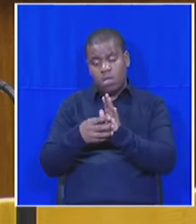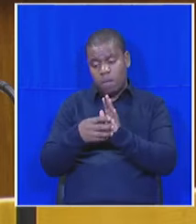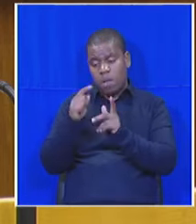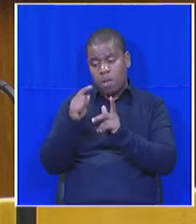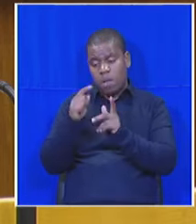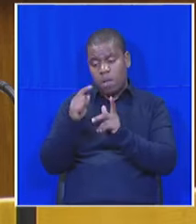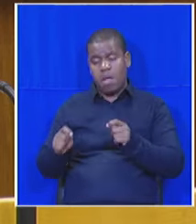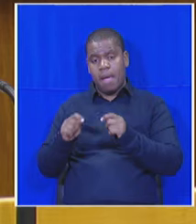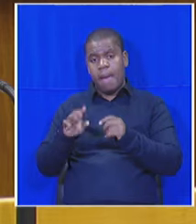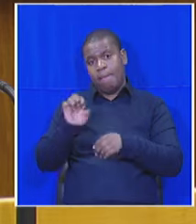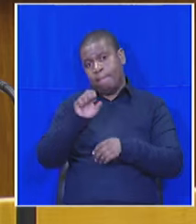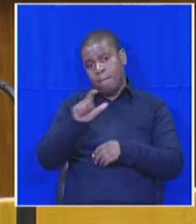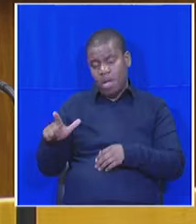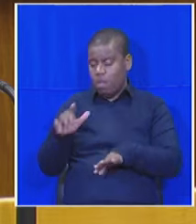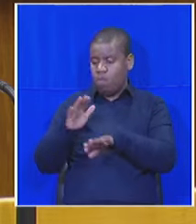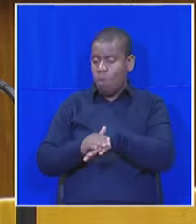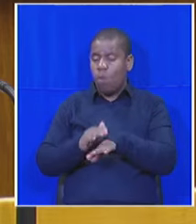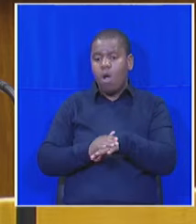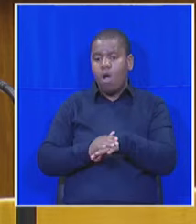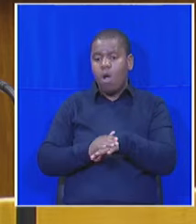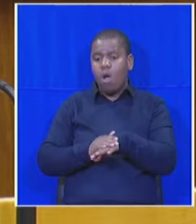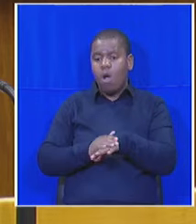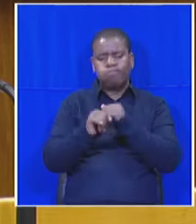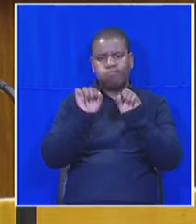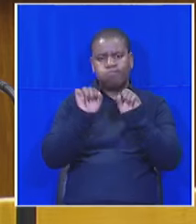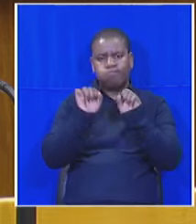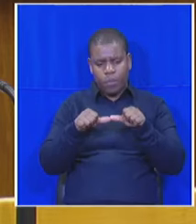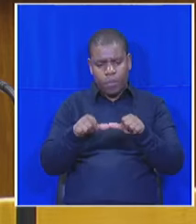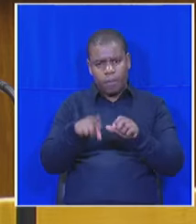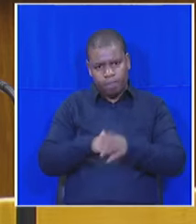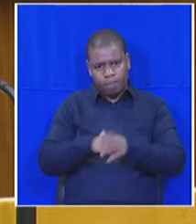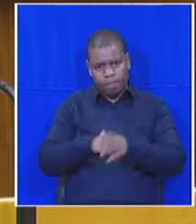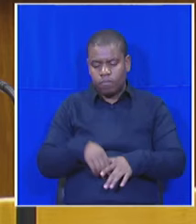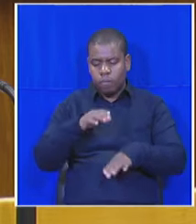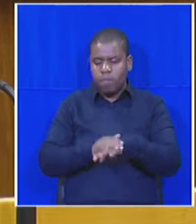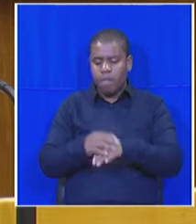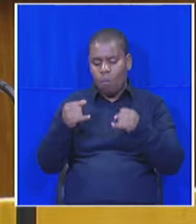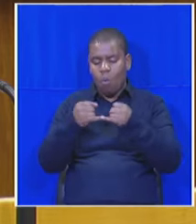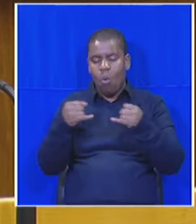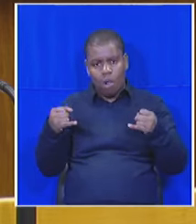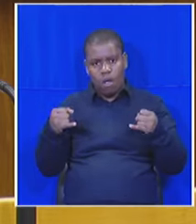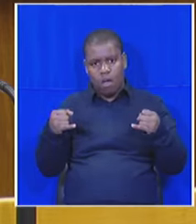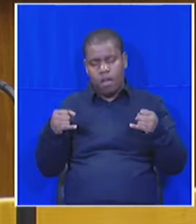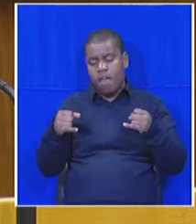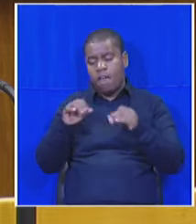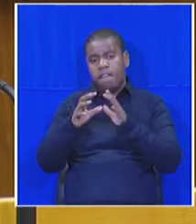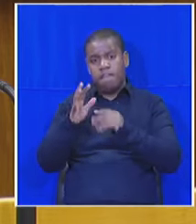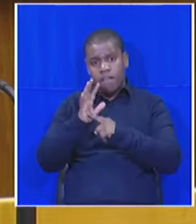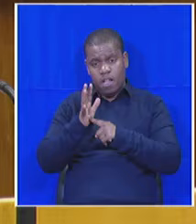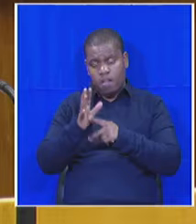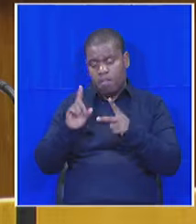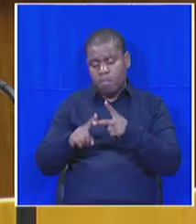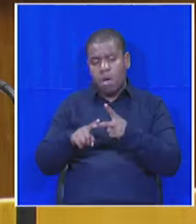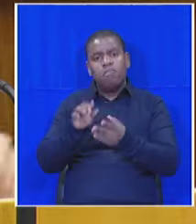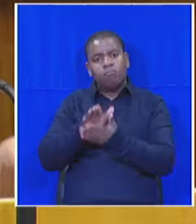will further erode the credibility and the independence of our public broadcaster. The new online policy of the Films and Publication Board is also a cause